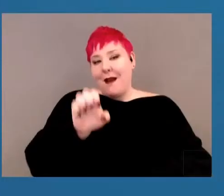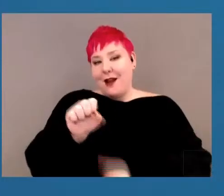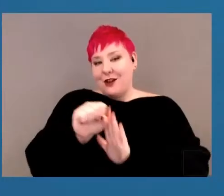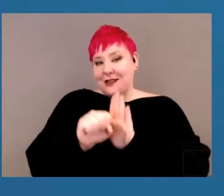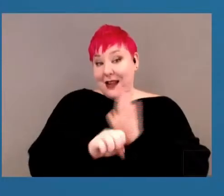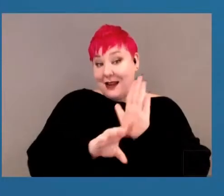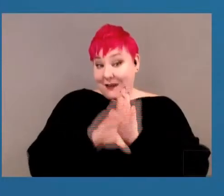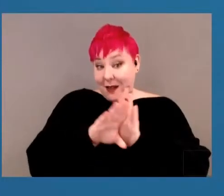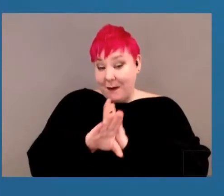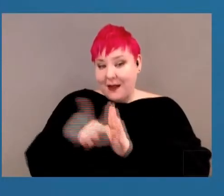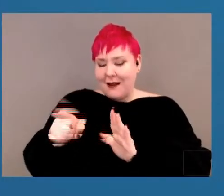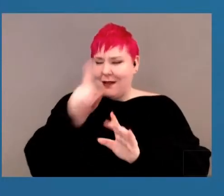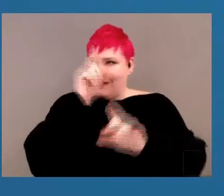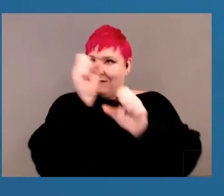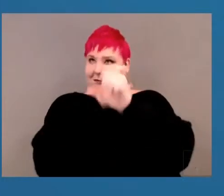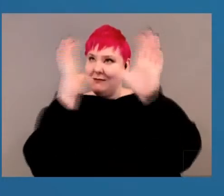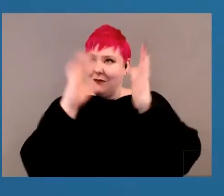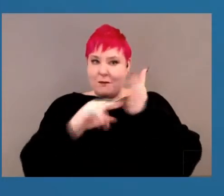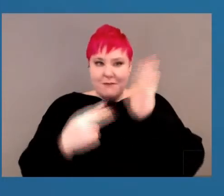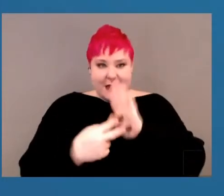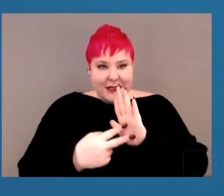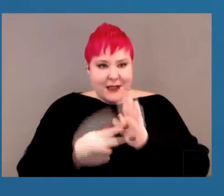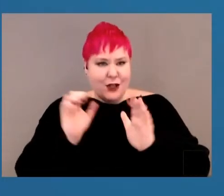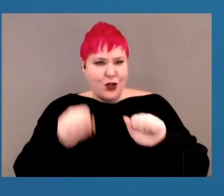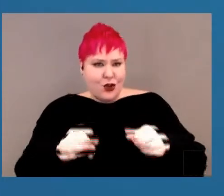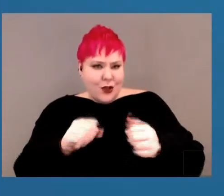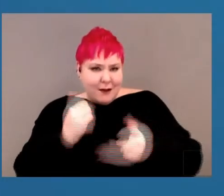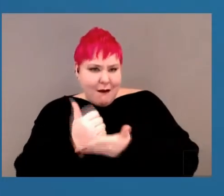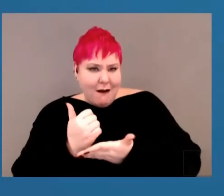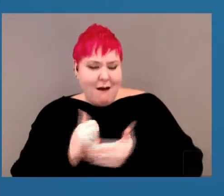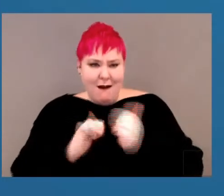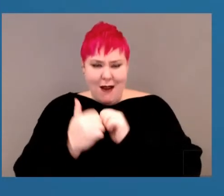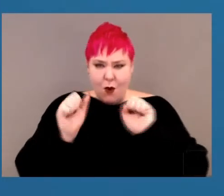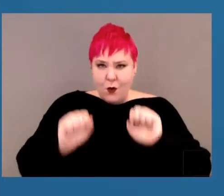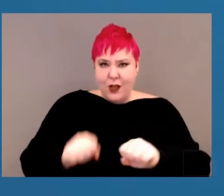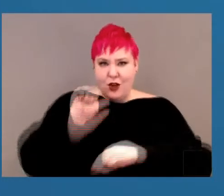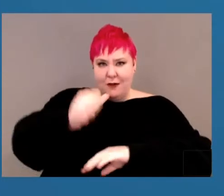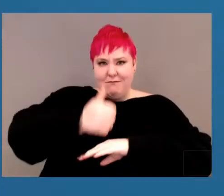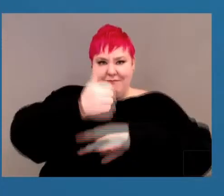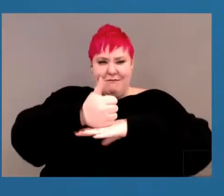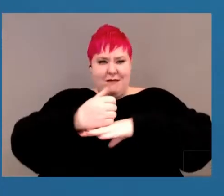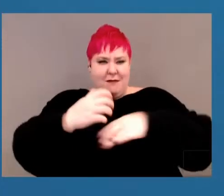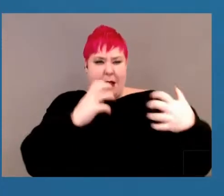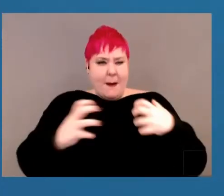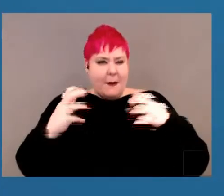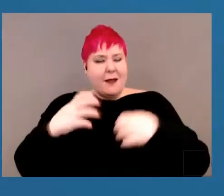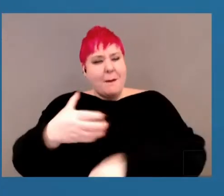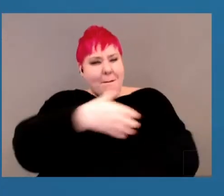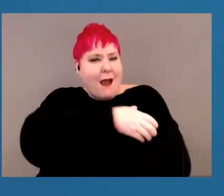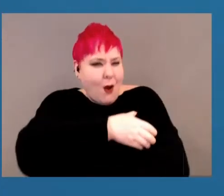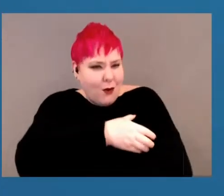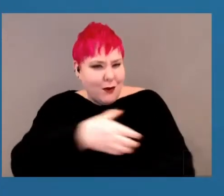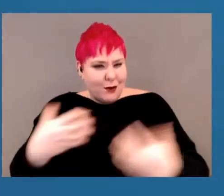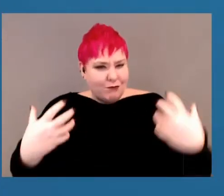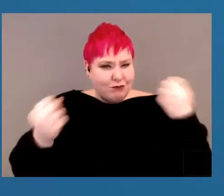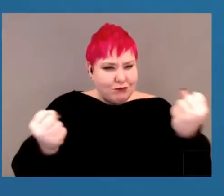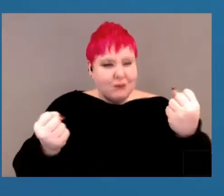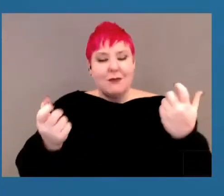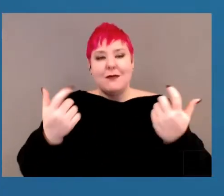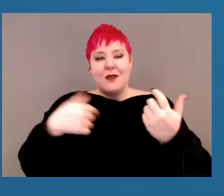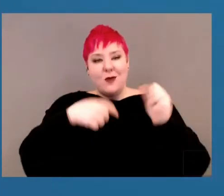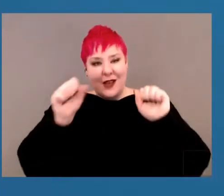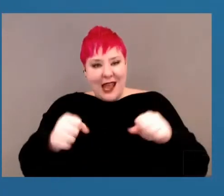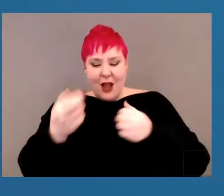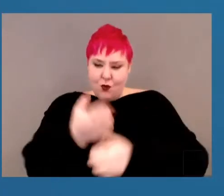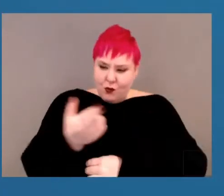this could be and how it could position us in a great place of power to have the money on the table and the resources and the locations